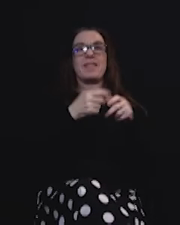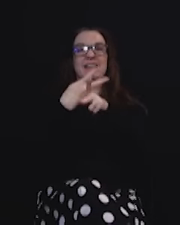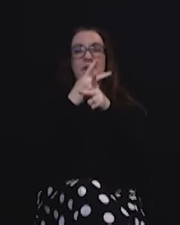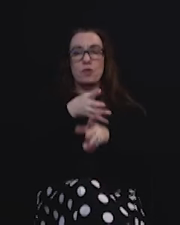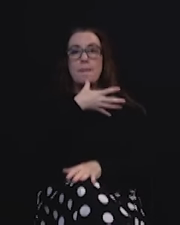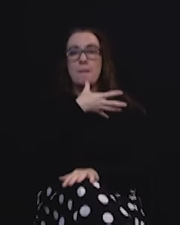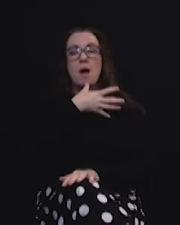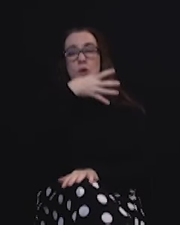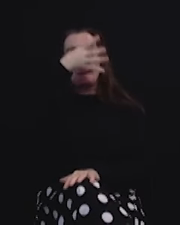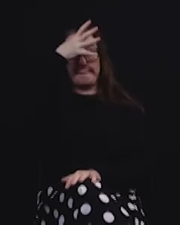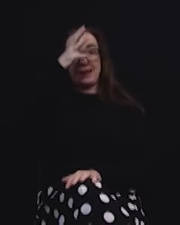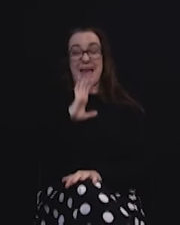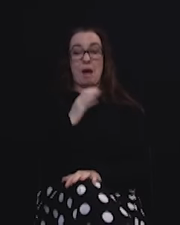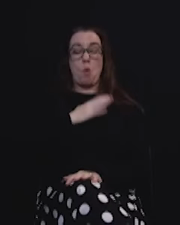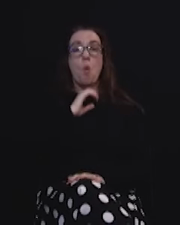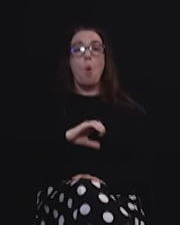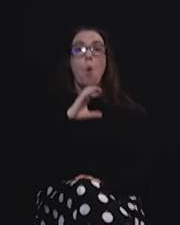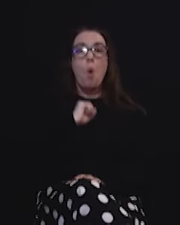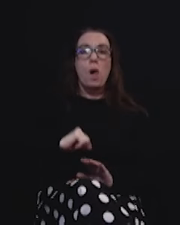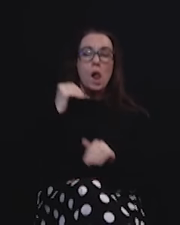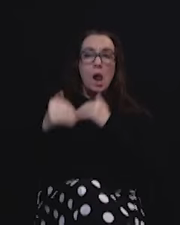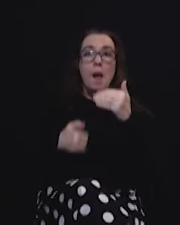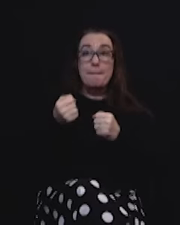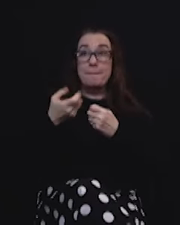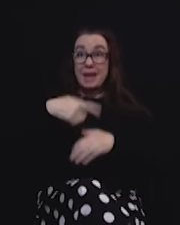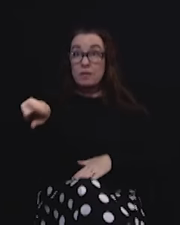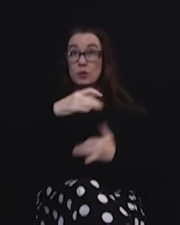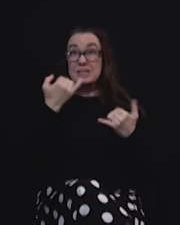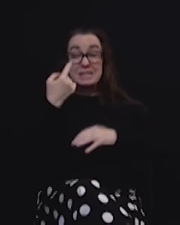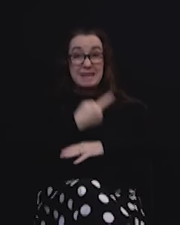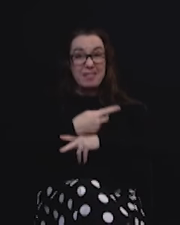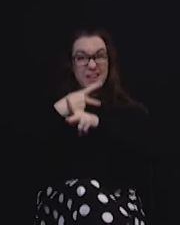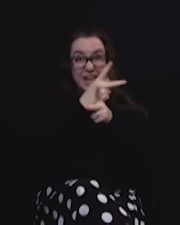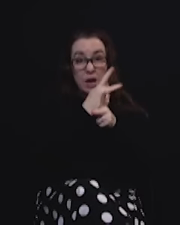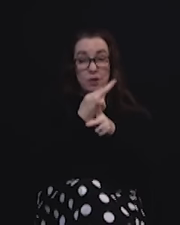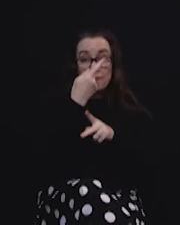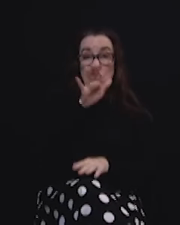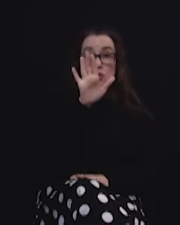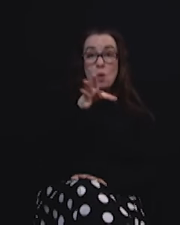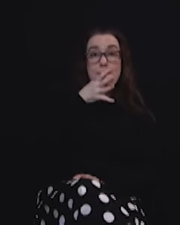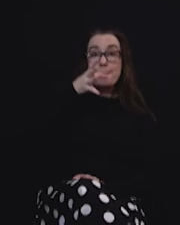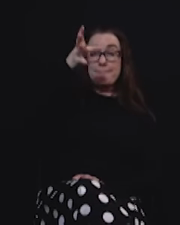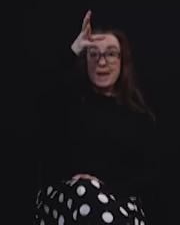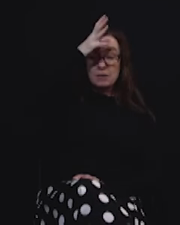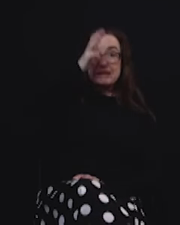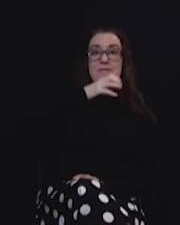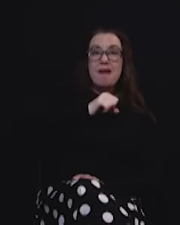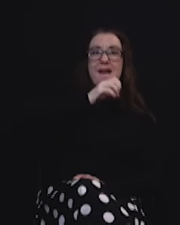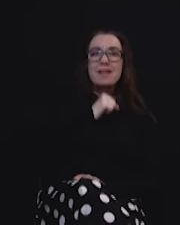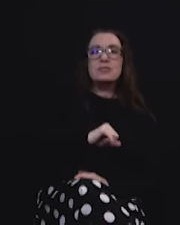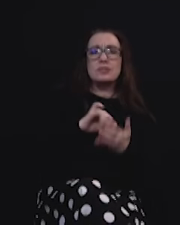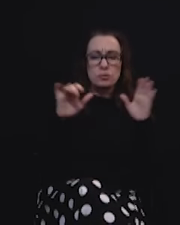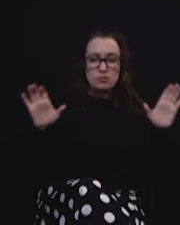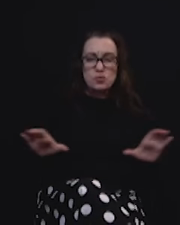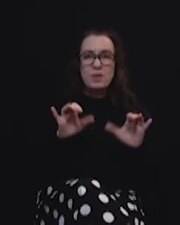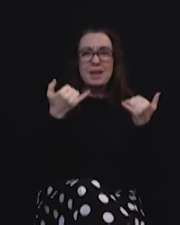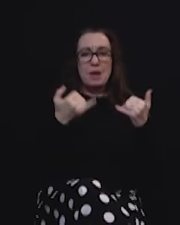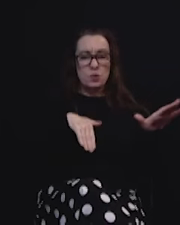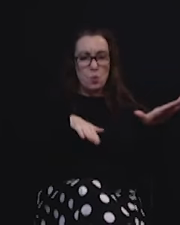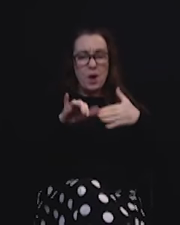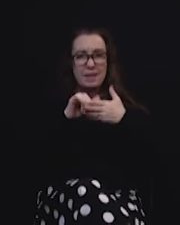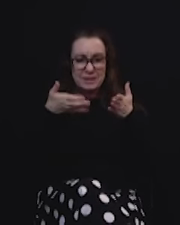mother and me in our old age. There are many of you here today that are caring for your parents who are aged. You're doing that and you're walking